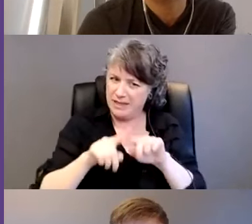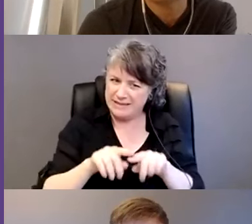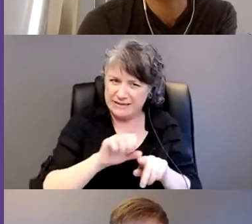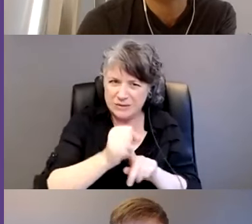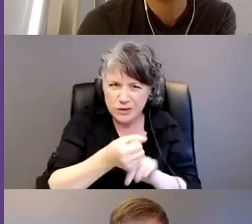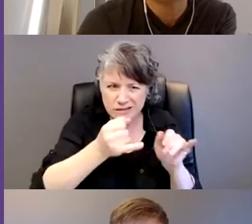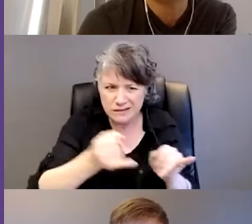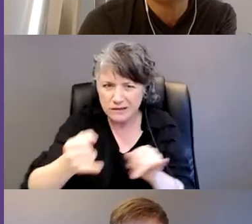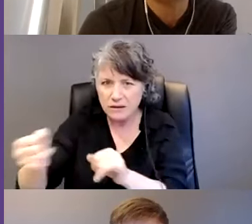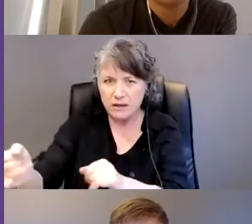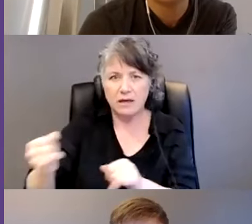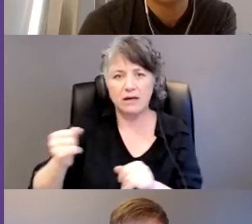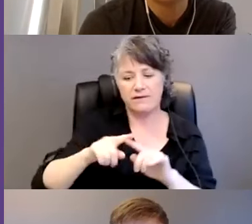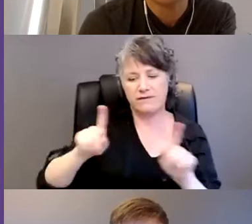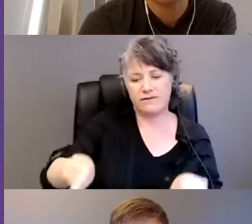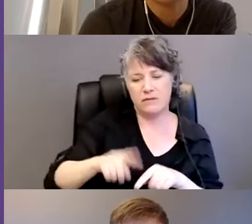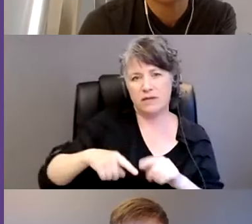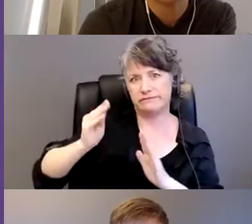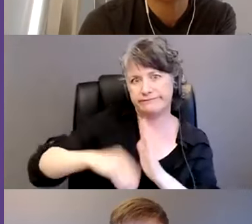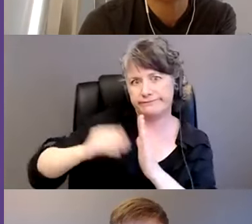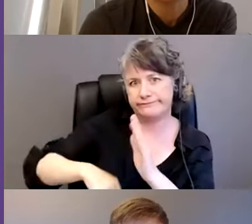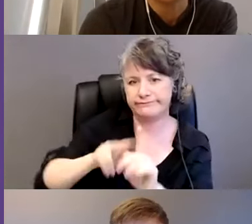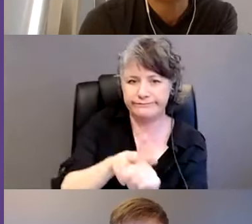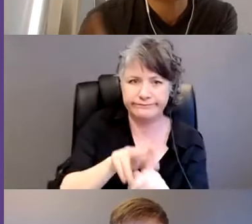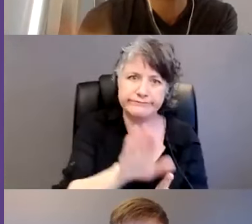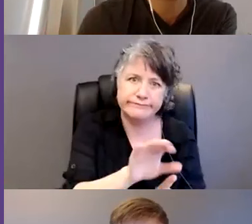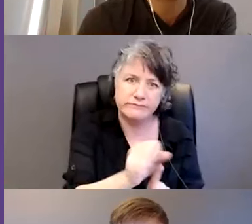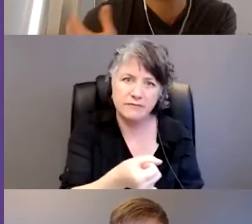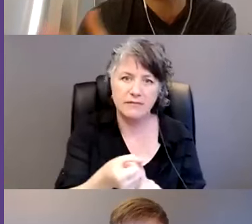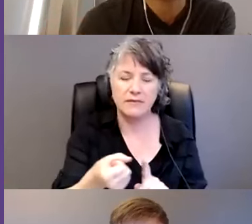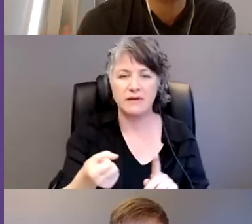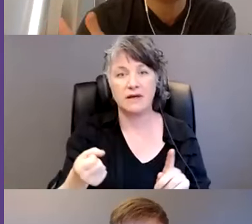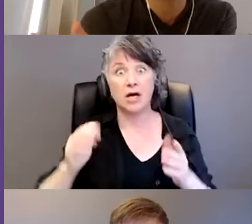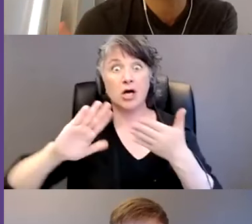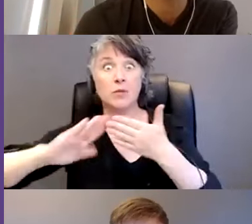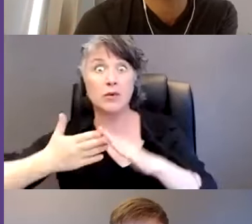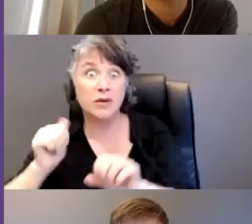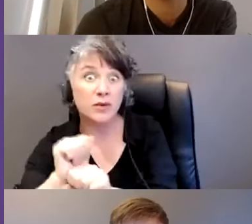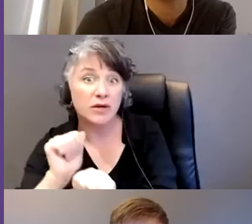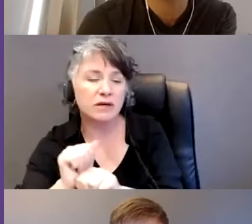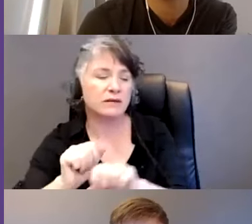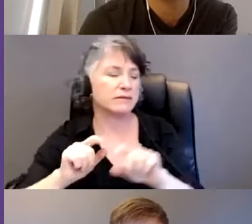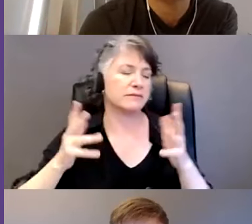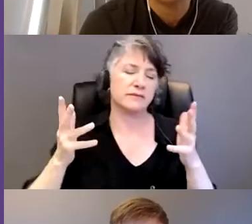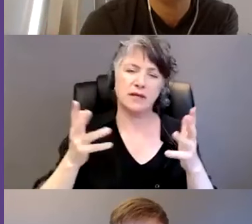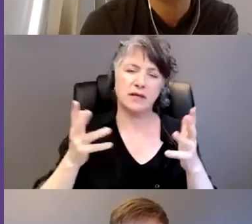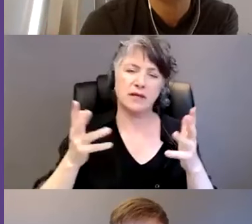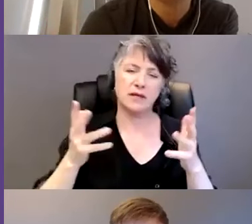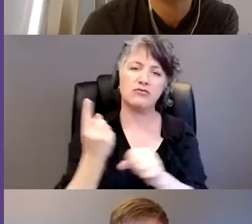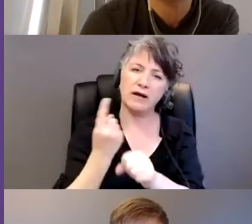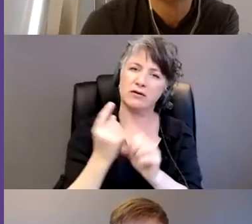what if any forms need to be completed. In the outpatient world, it's almost always done in the course of my regular